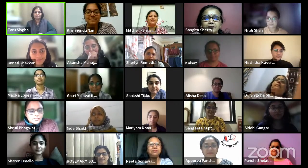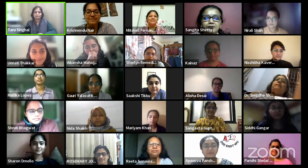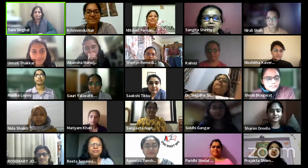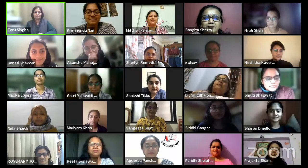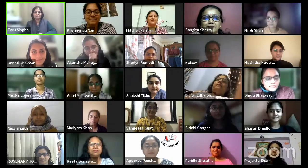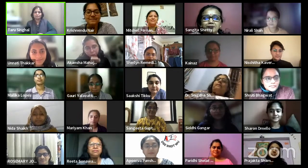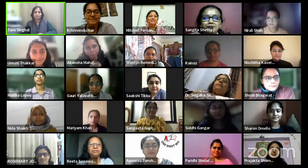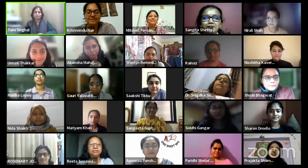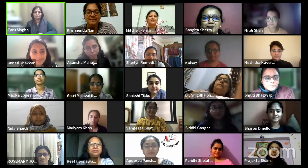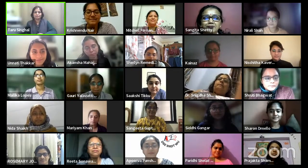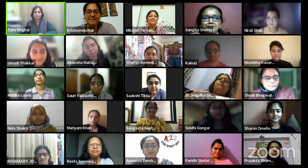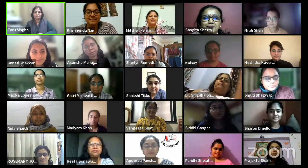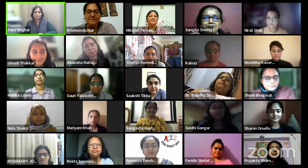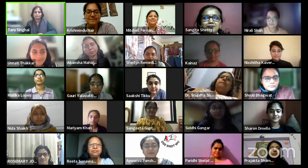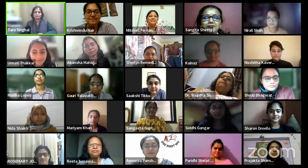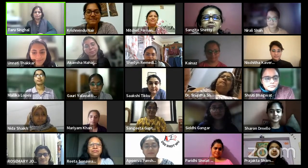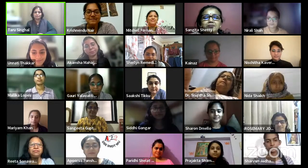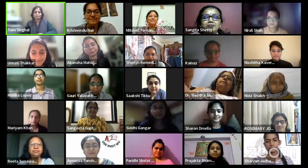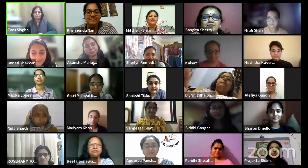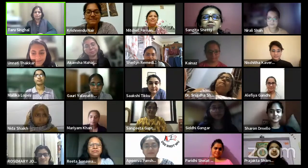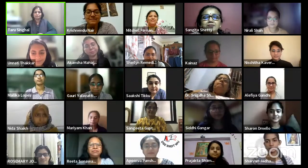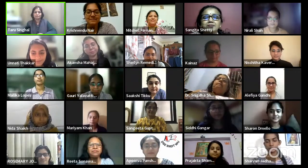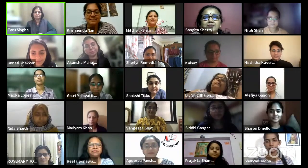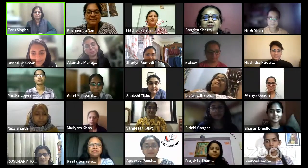Thank you, Yukti. Are we done?